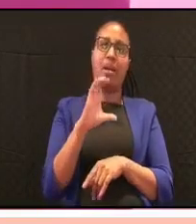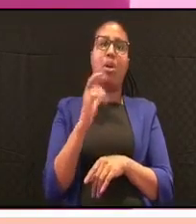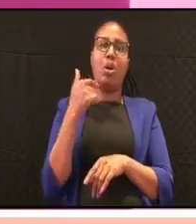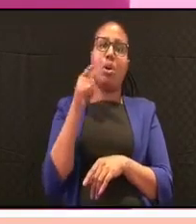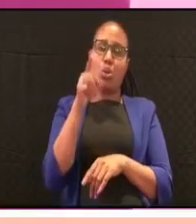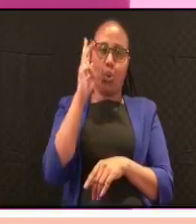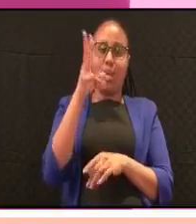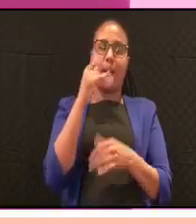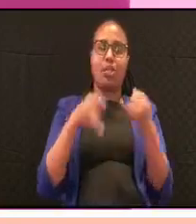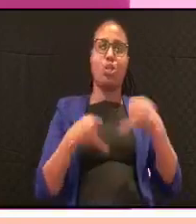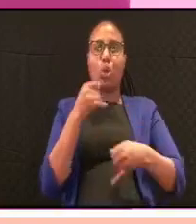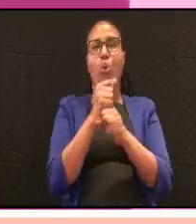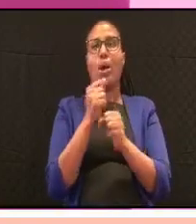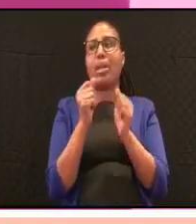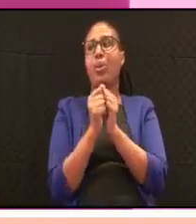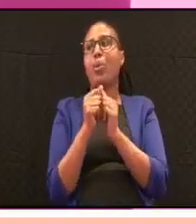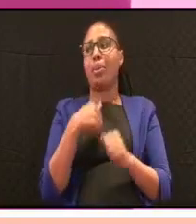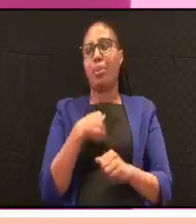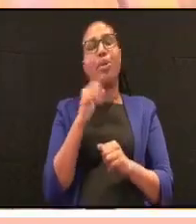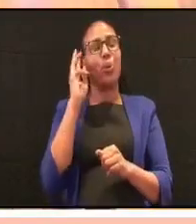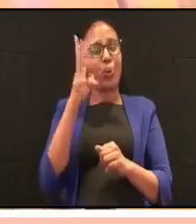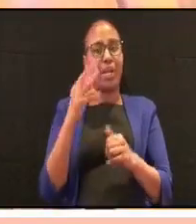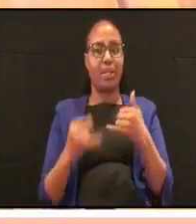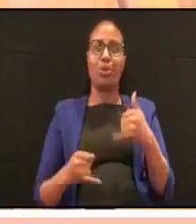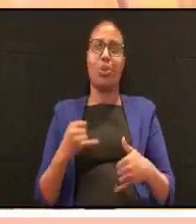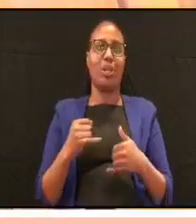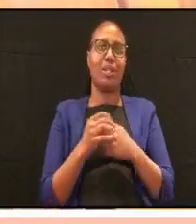will enjoy working with me. Yeah, you will enjoy.